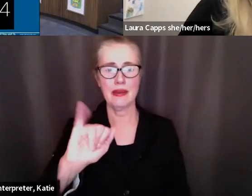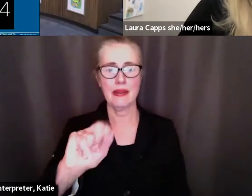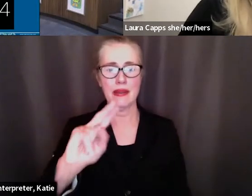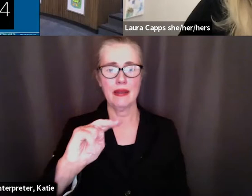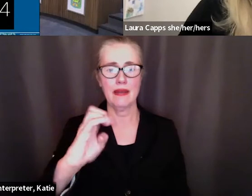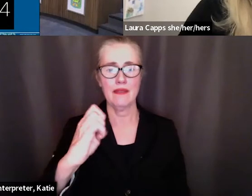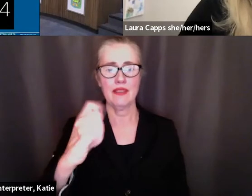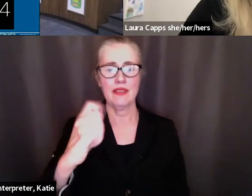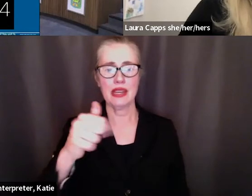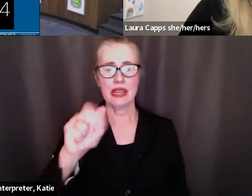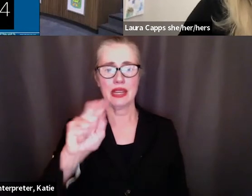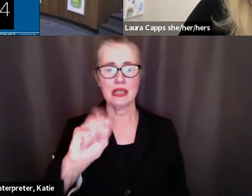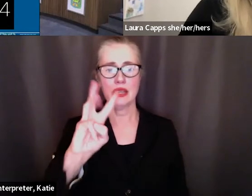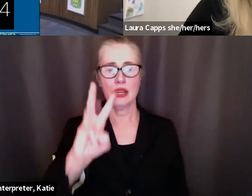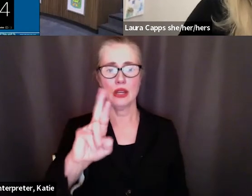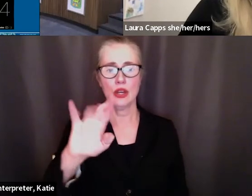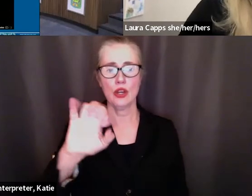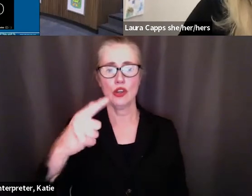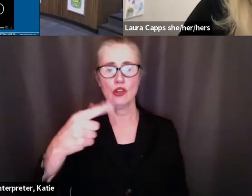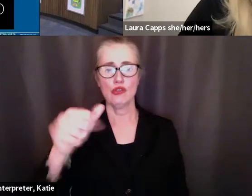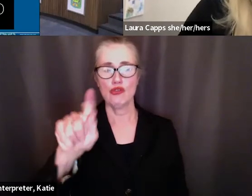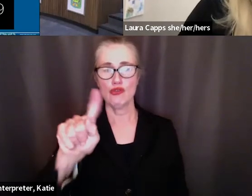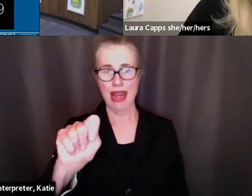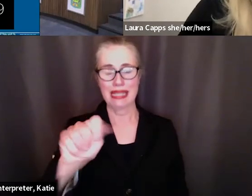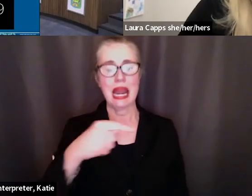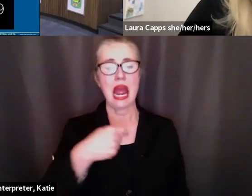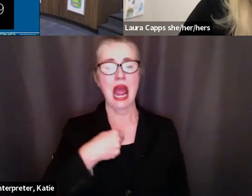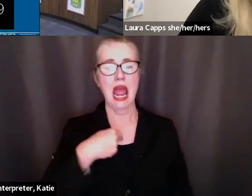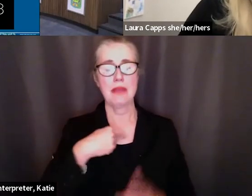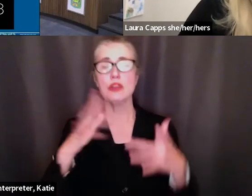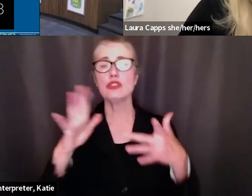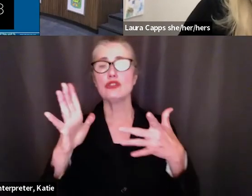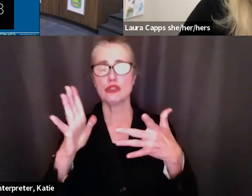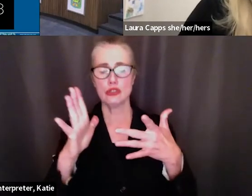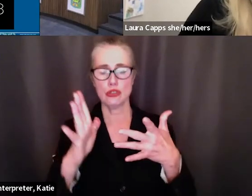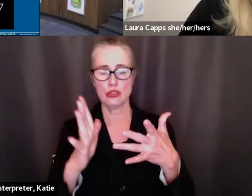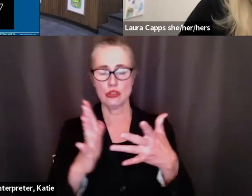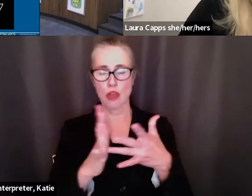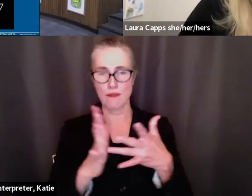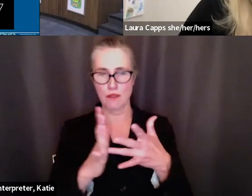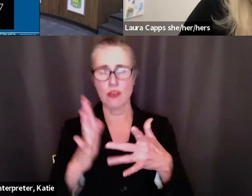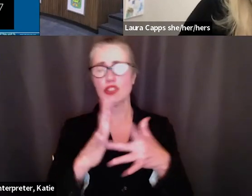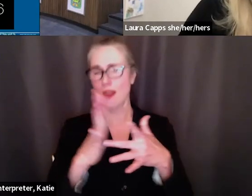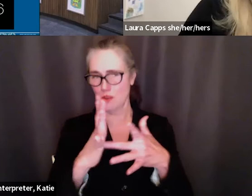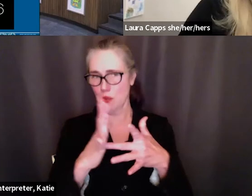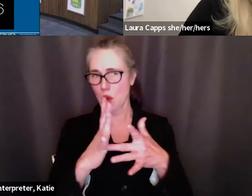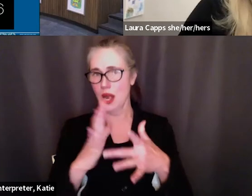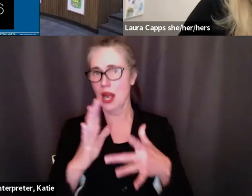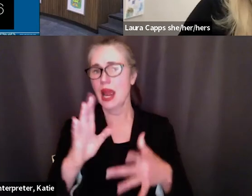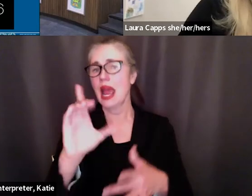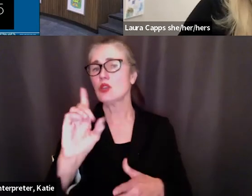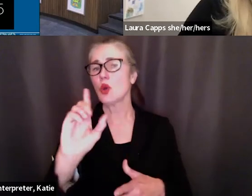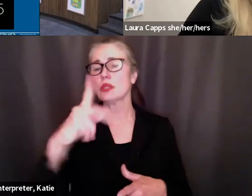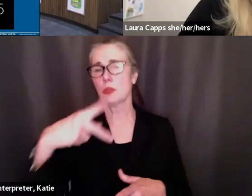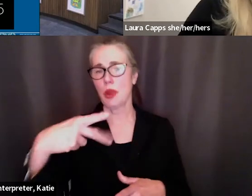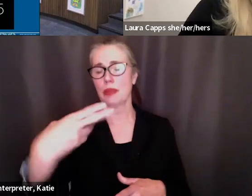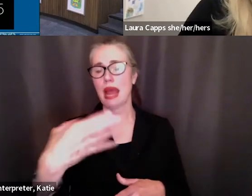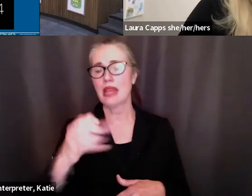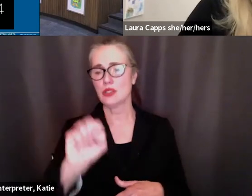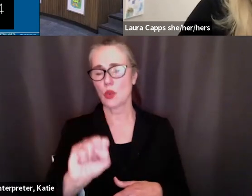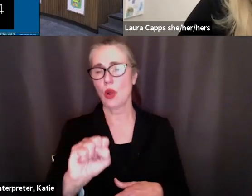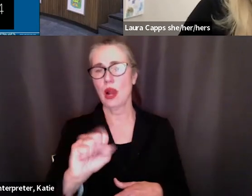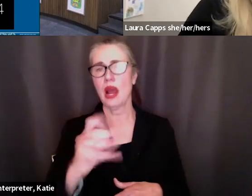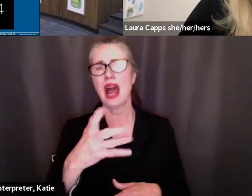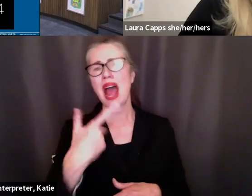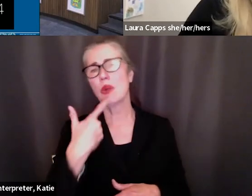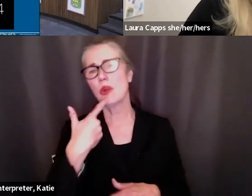hello yes um my name is vinnigan wright i'm a sophomore at disclosed high school um i i sort of want to comment and um i